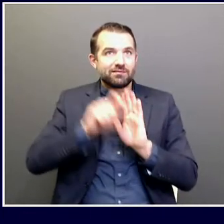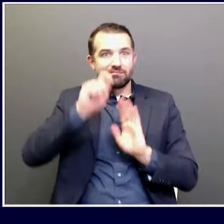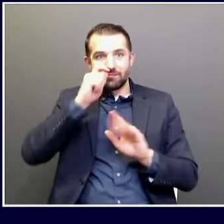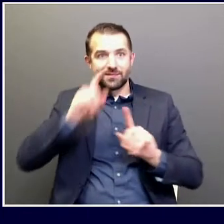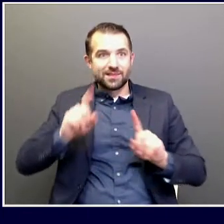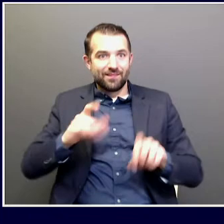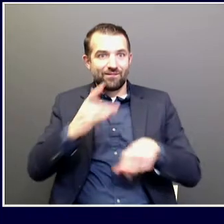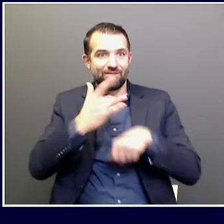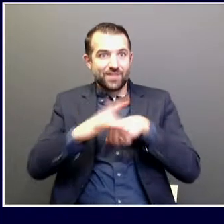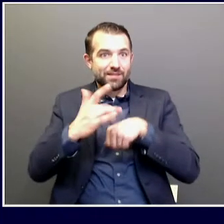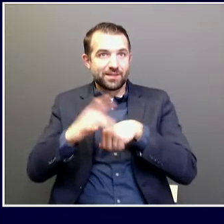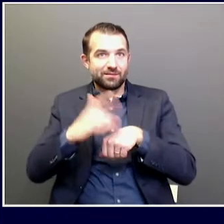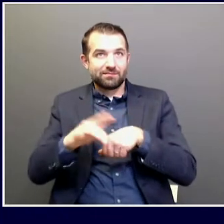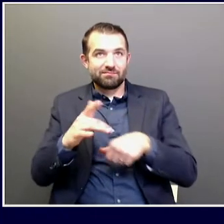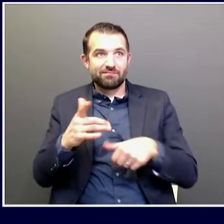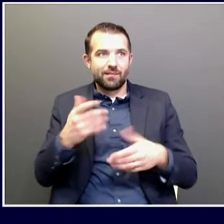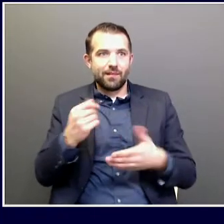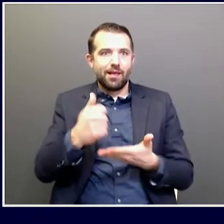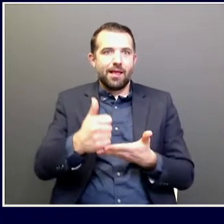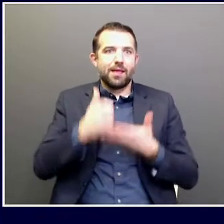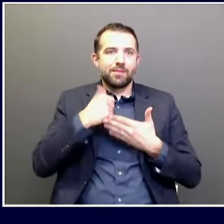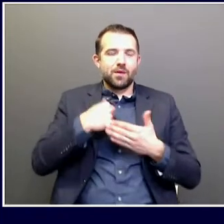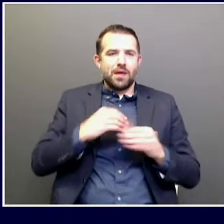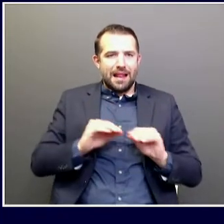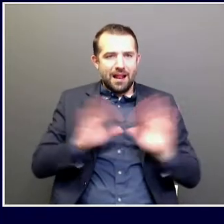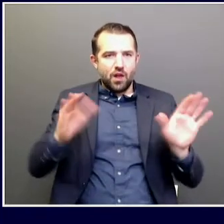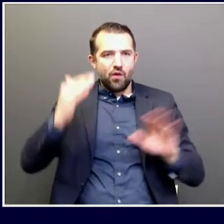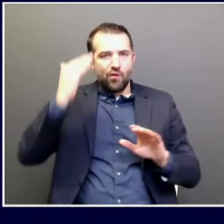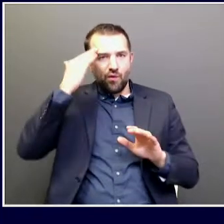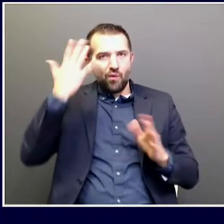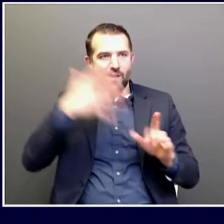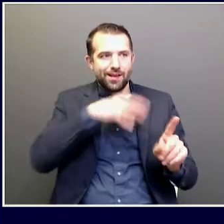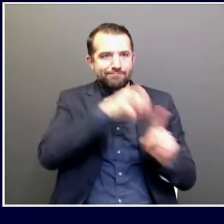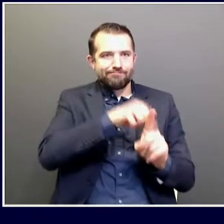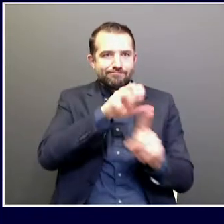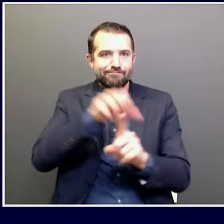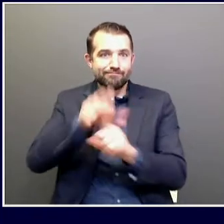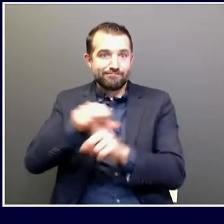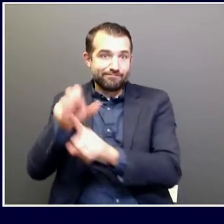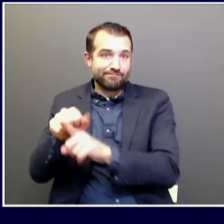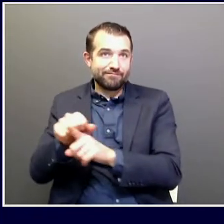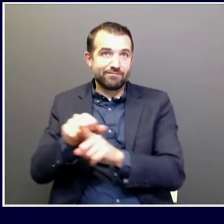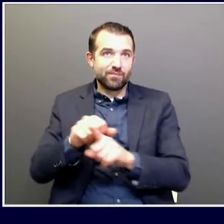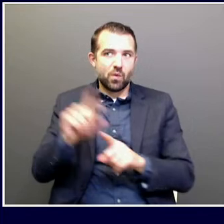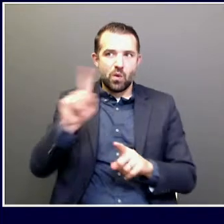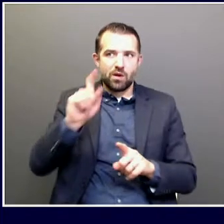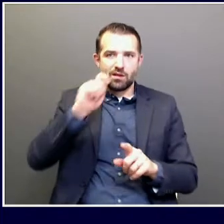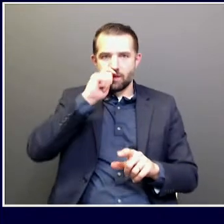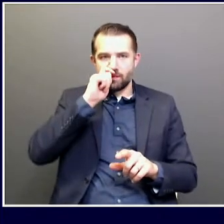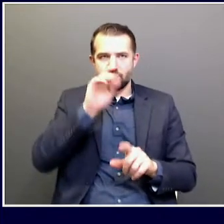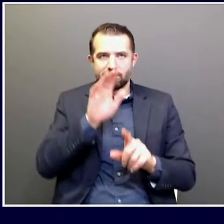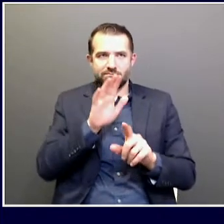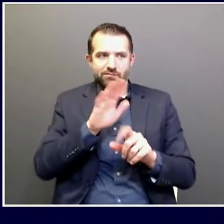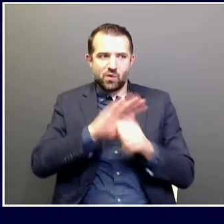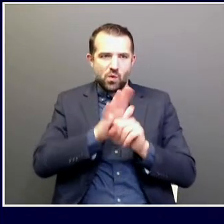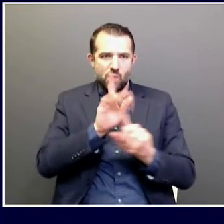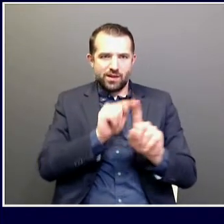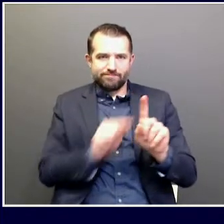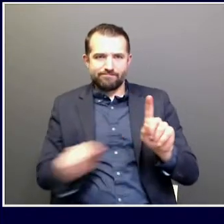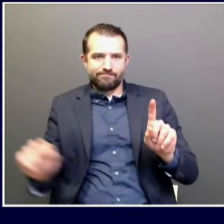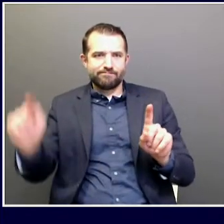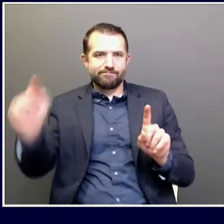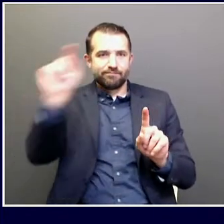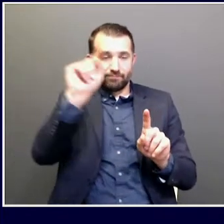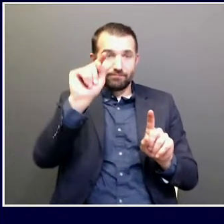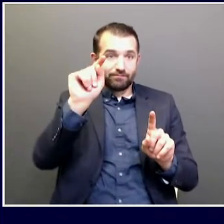into how the pandemic is unfolding and how the virus is spreading. So those are all good things. Making testing more available